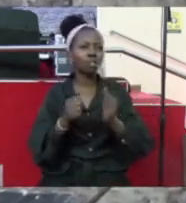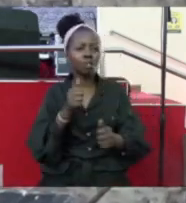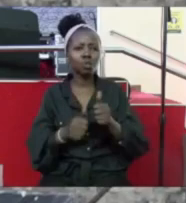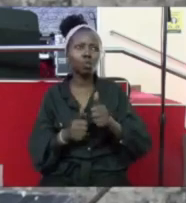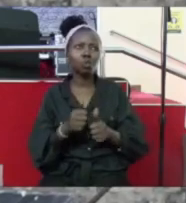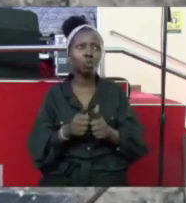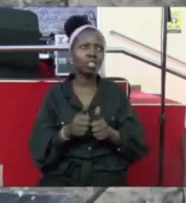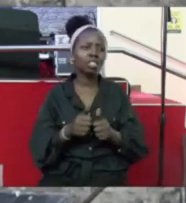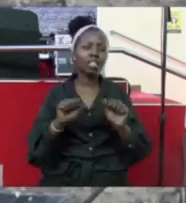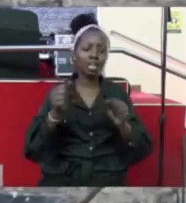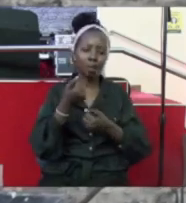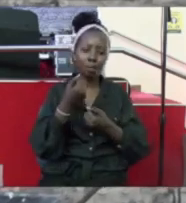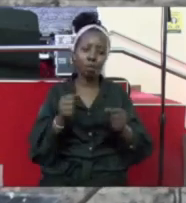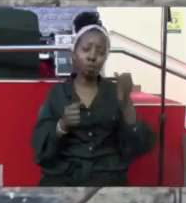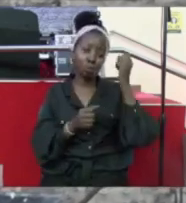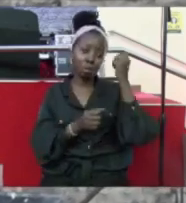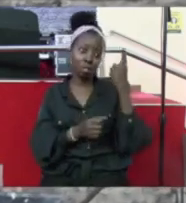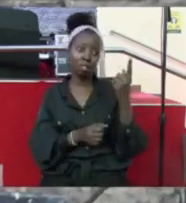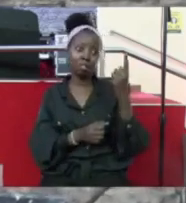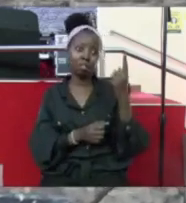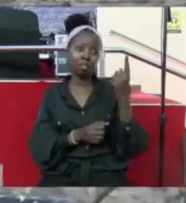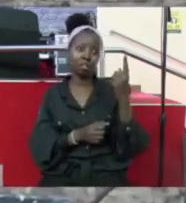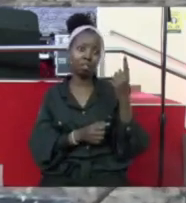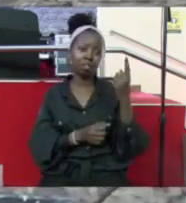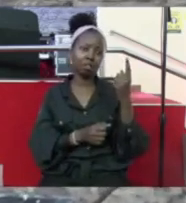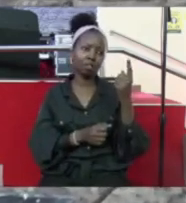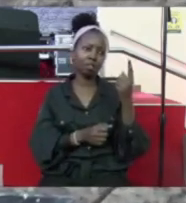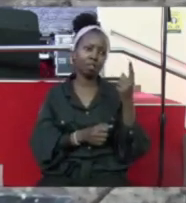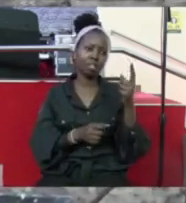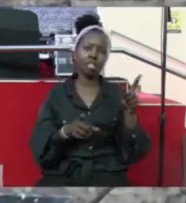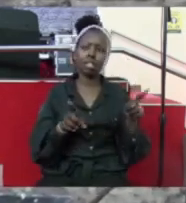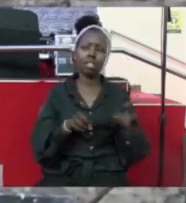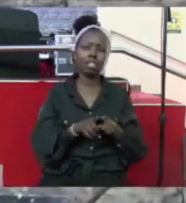njia kazi kwa njia ambayo imefichika. His wonders to perform.